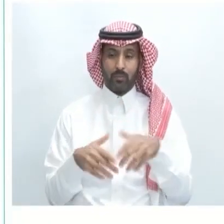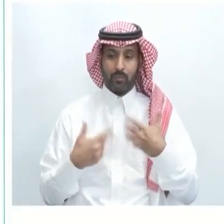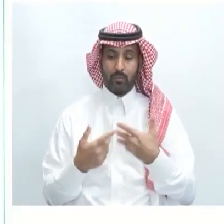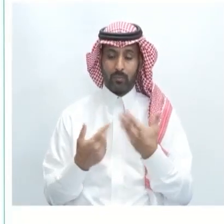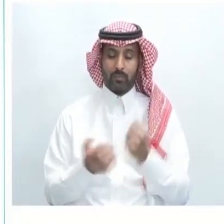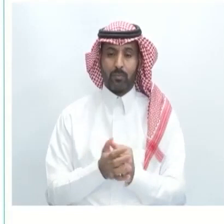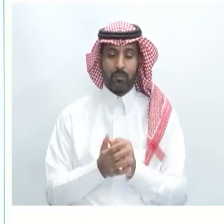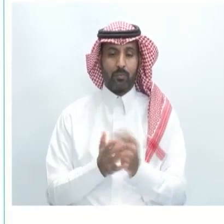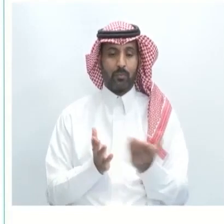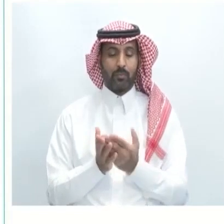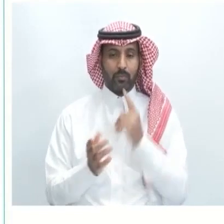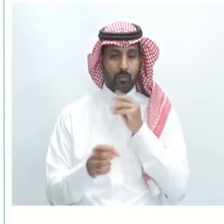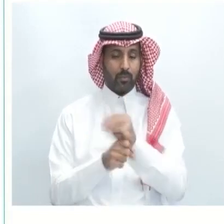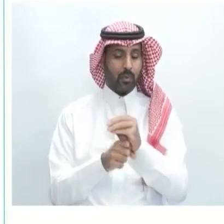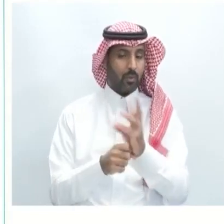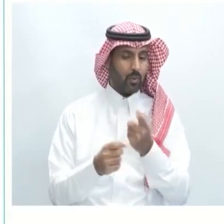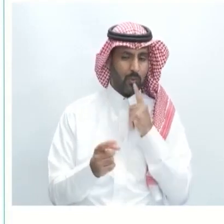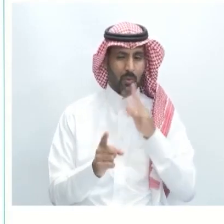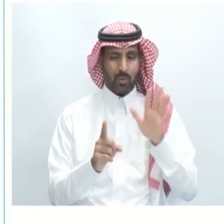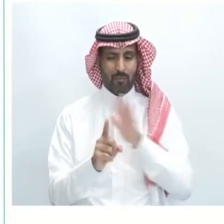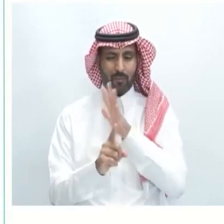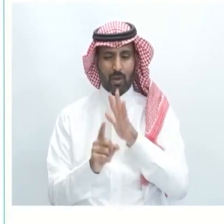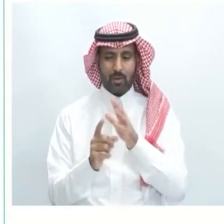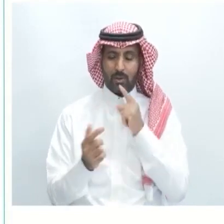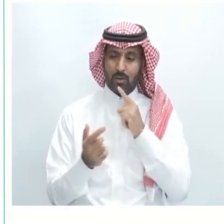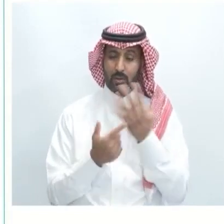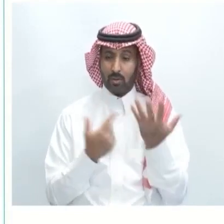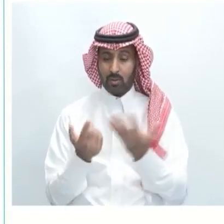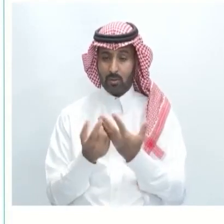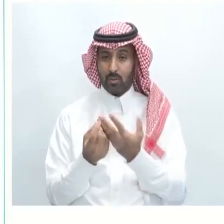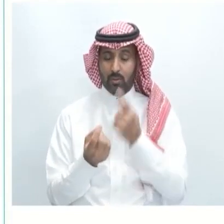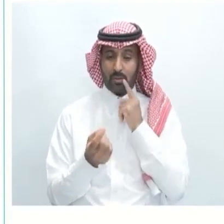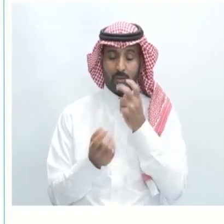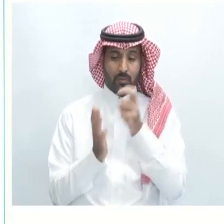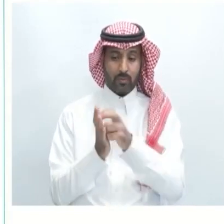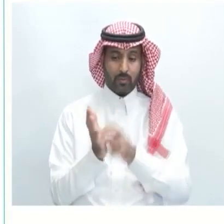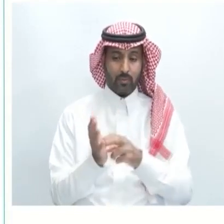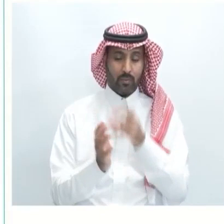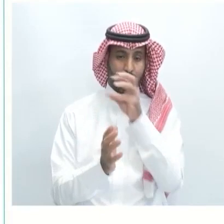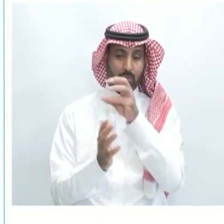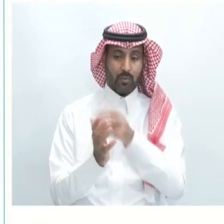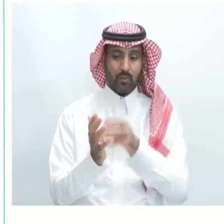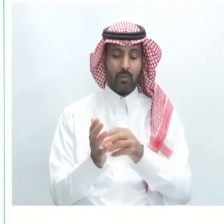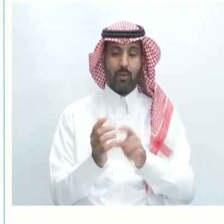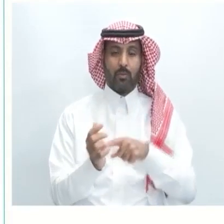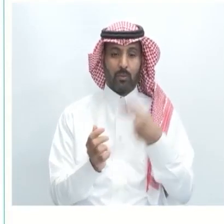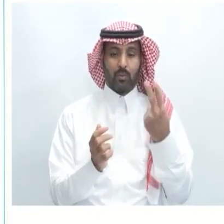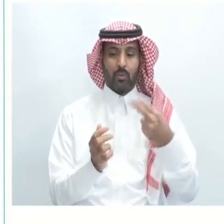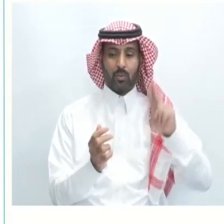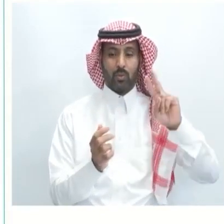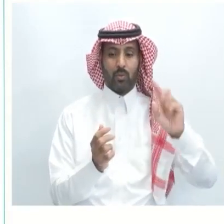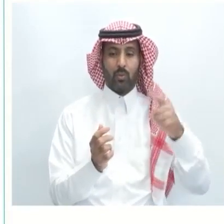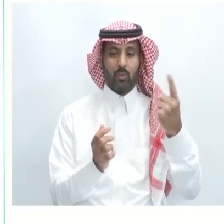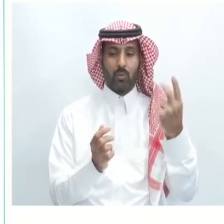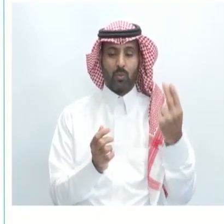hoax. Explain the effect the hoax had. Include grammar points from units 2, 3, and